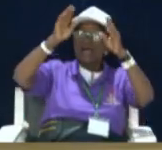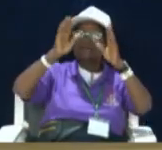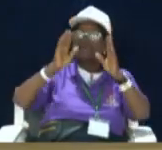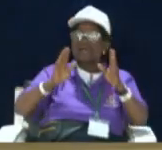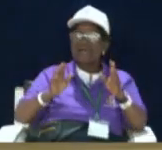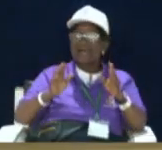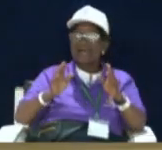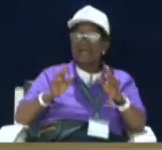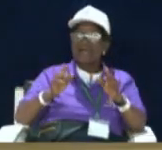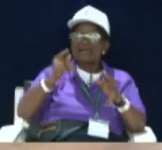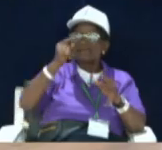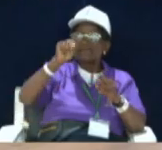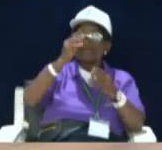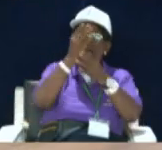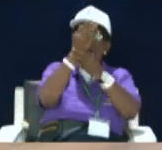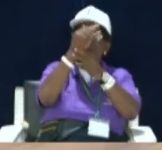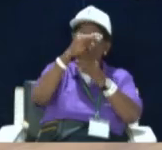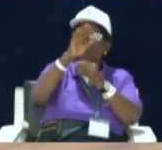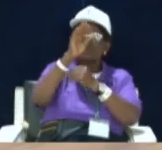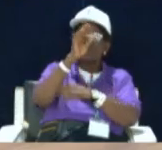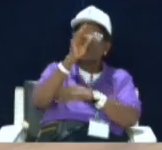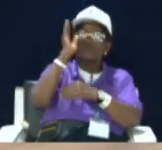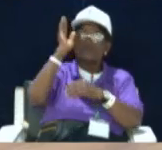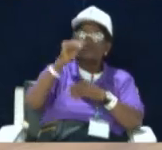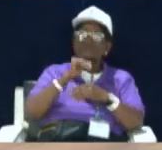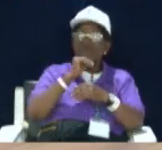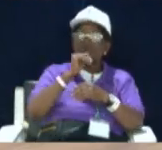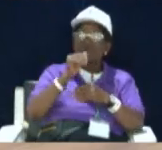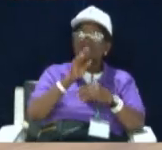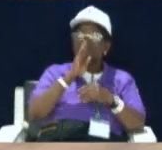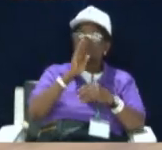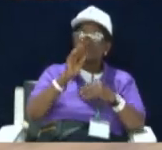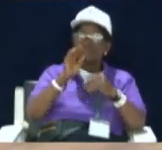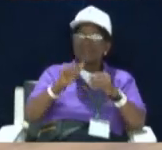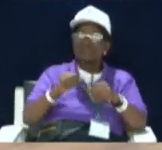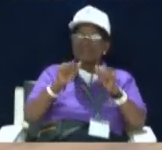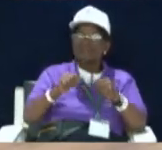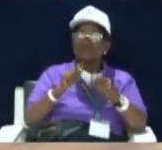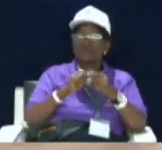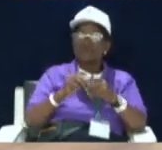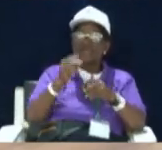owo aye o ni ka yin owo ota o ni ran yin